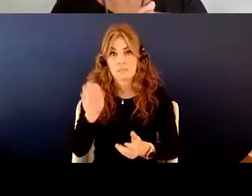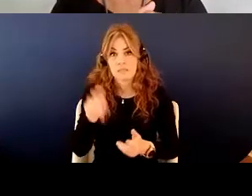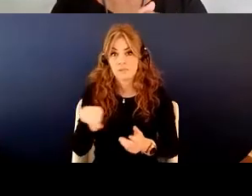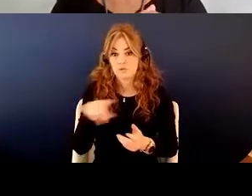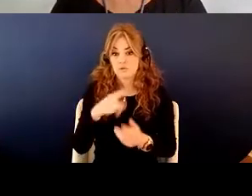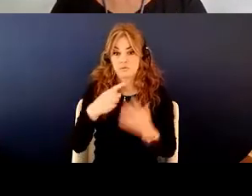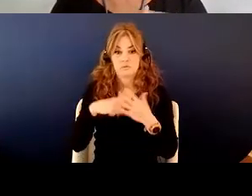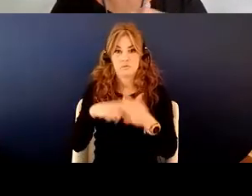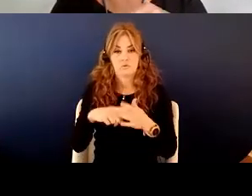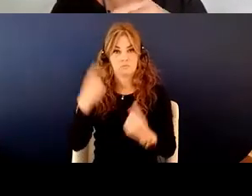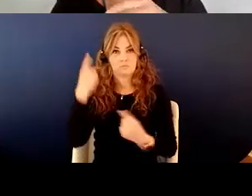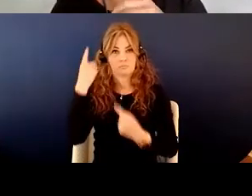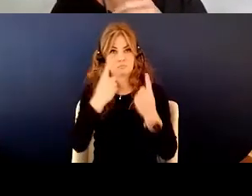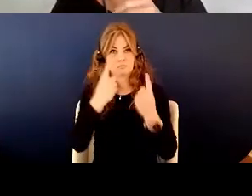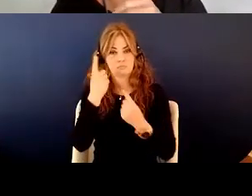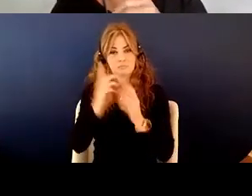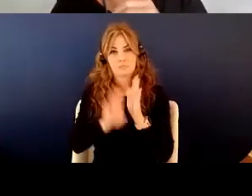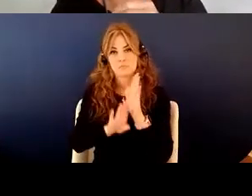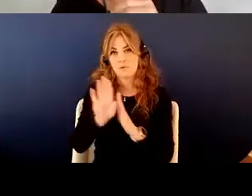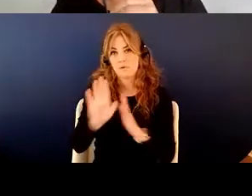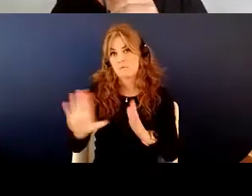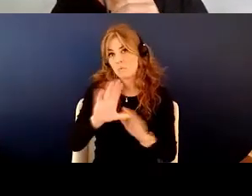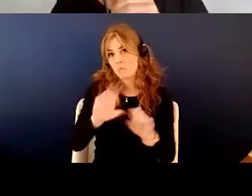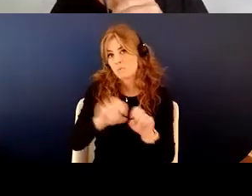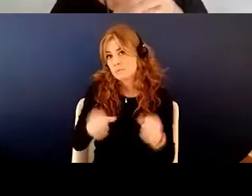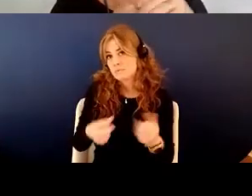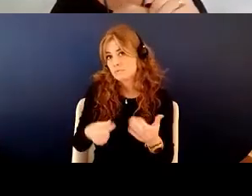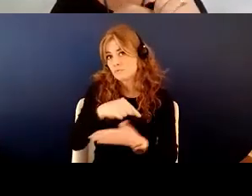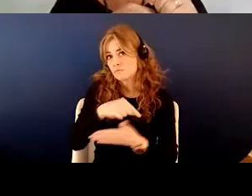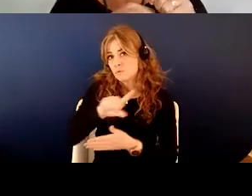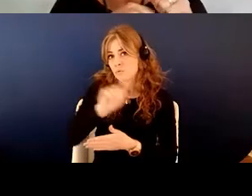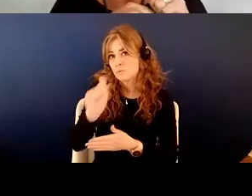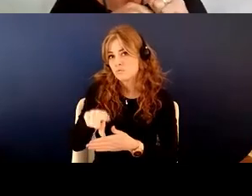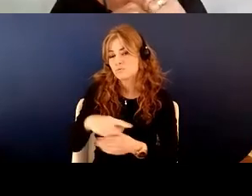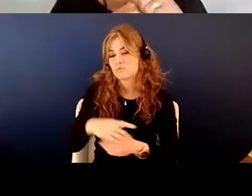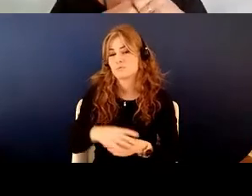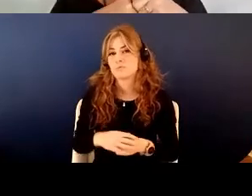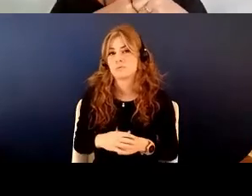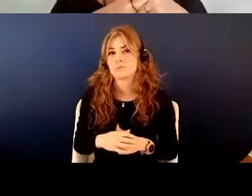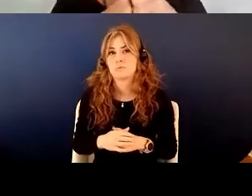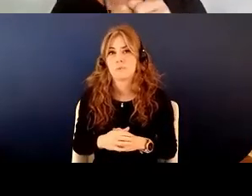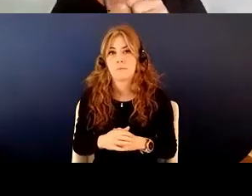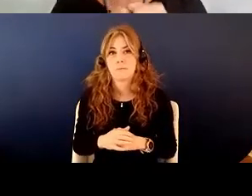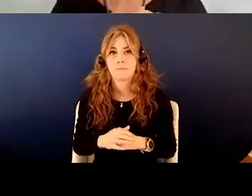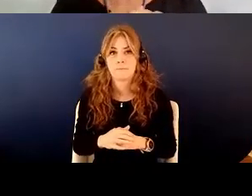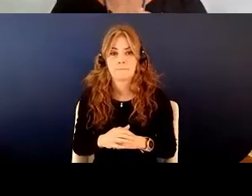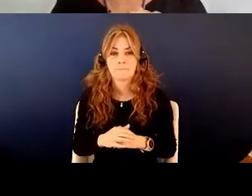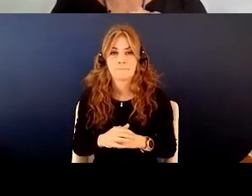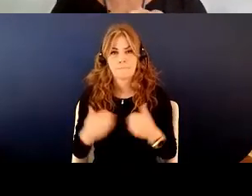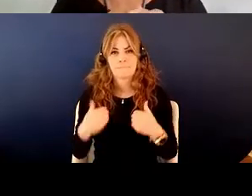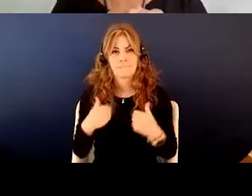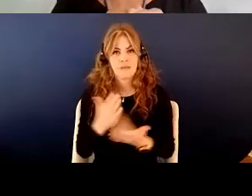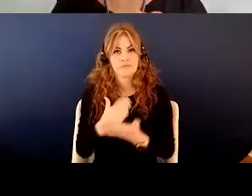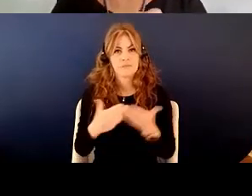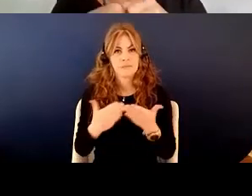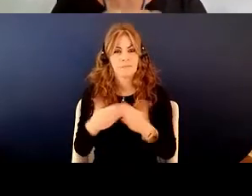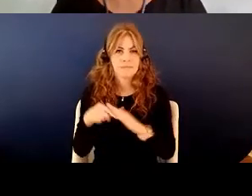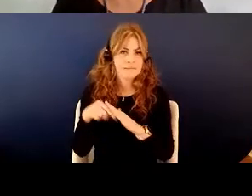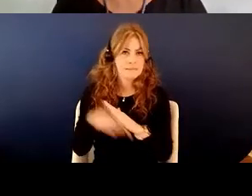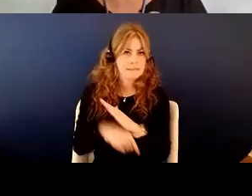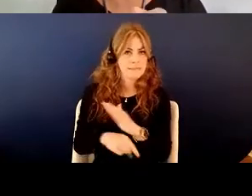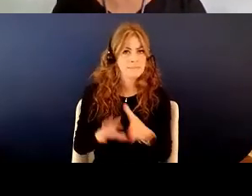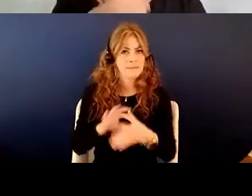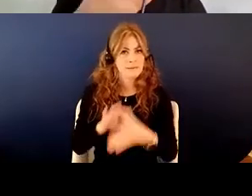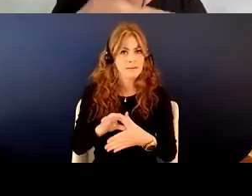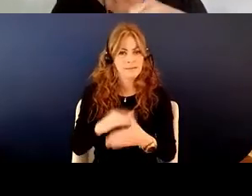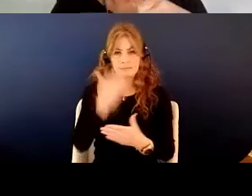think about, developing your systematic review question, you need to have some deep content knowledge and